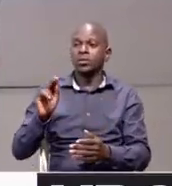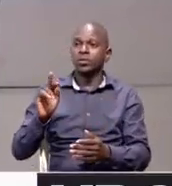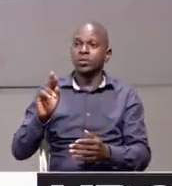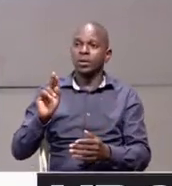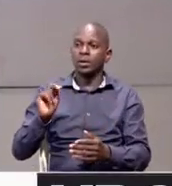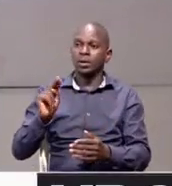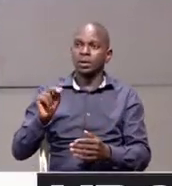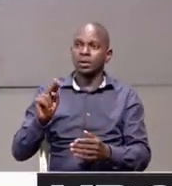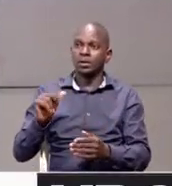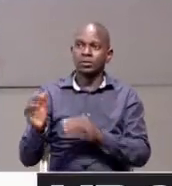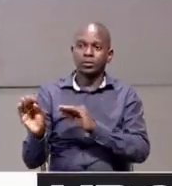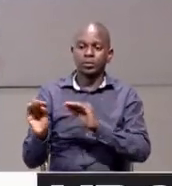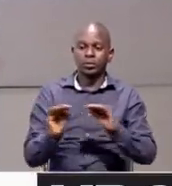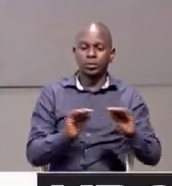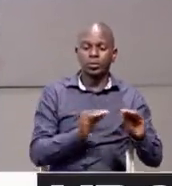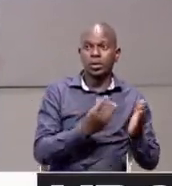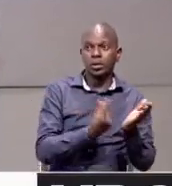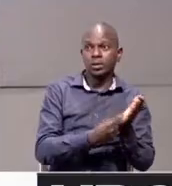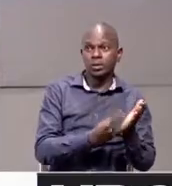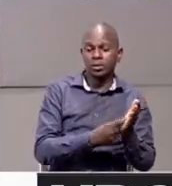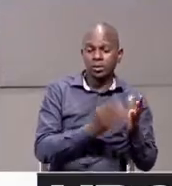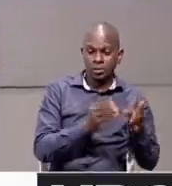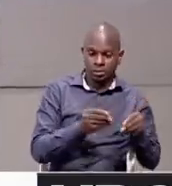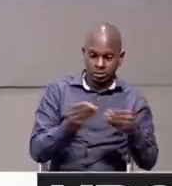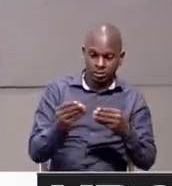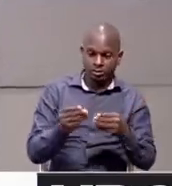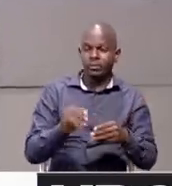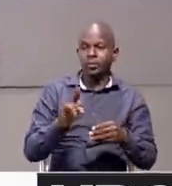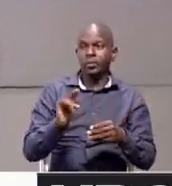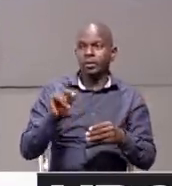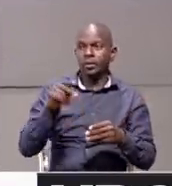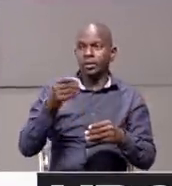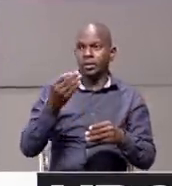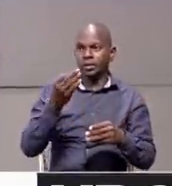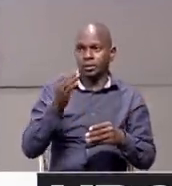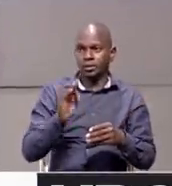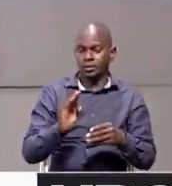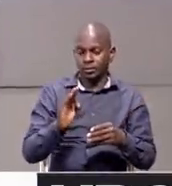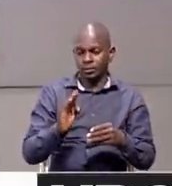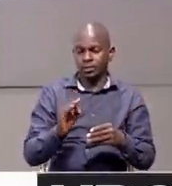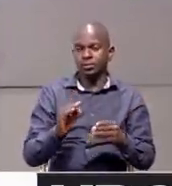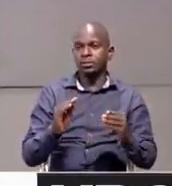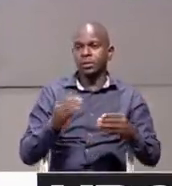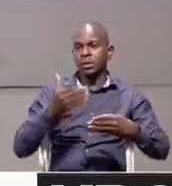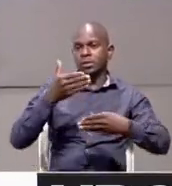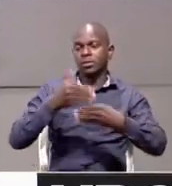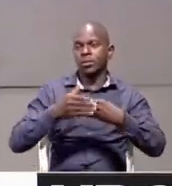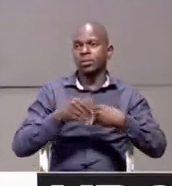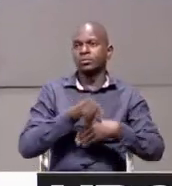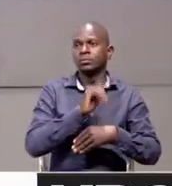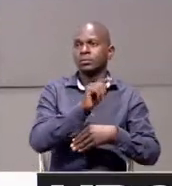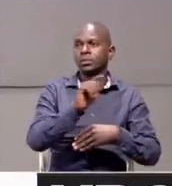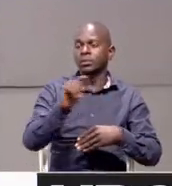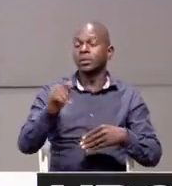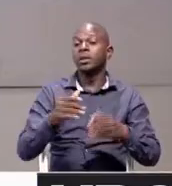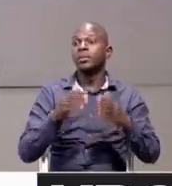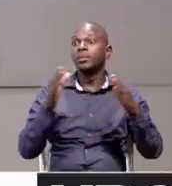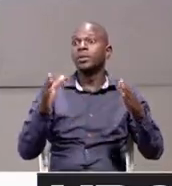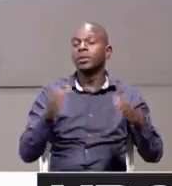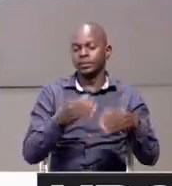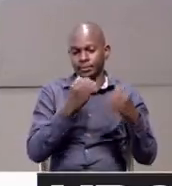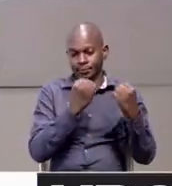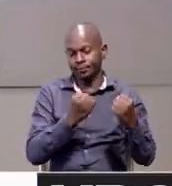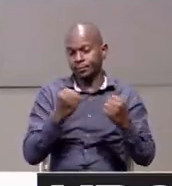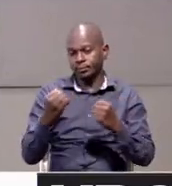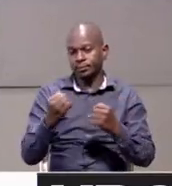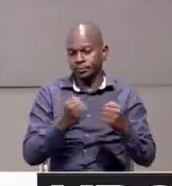Uganda. And then two, provide the UPDF or security forces with water at the border point, because that's one of the biggest challenge and now